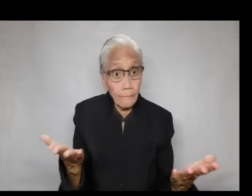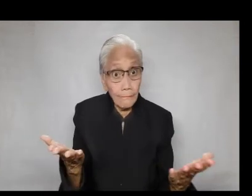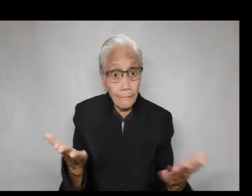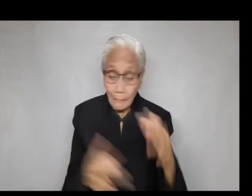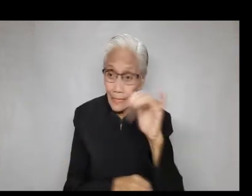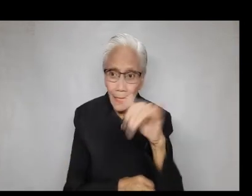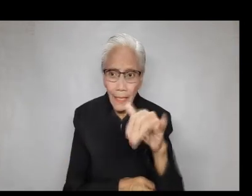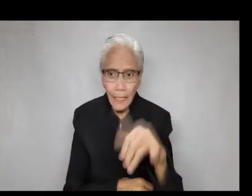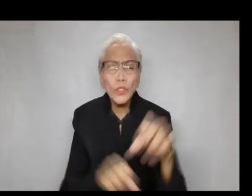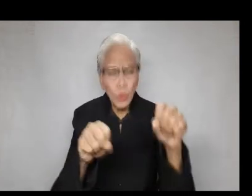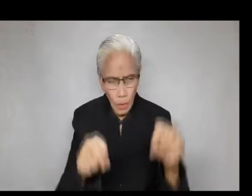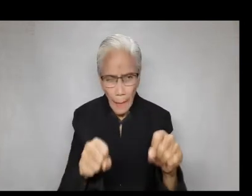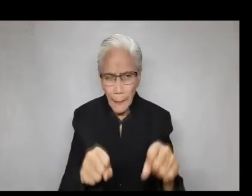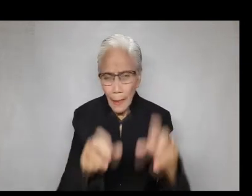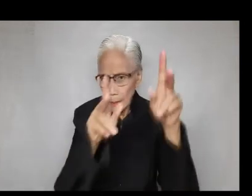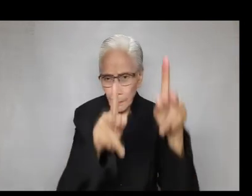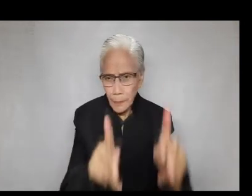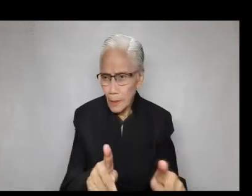grades.